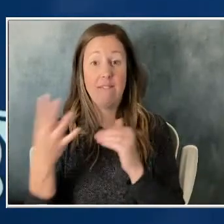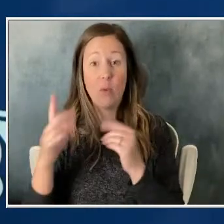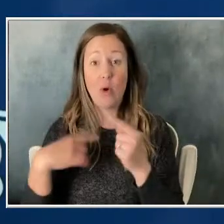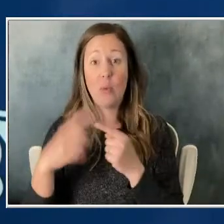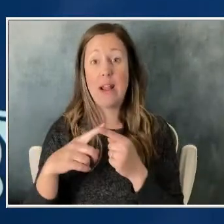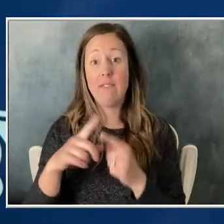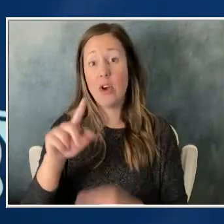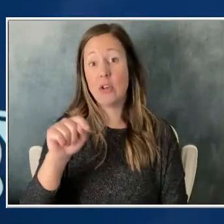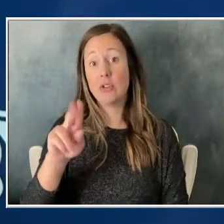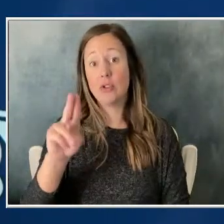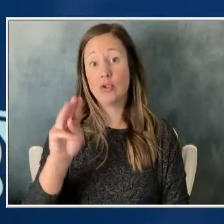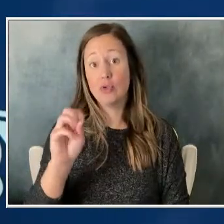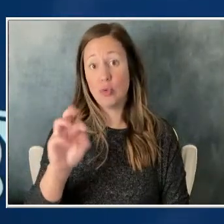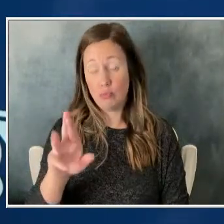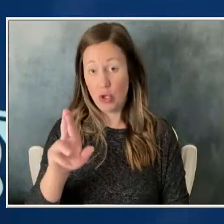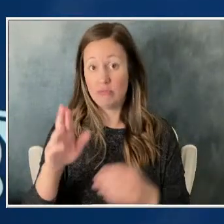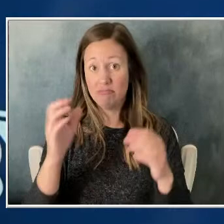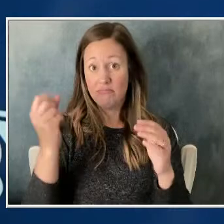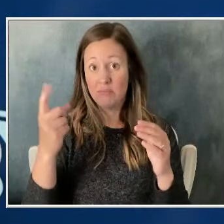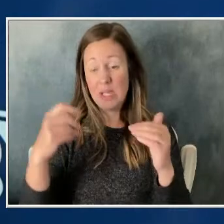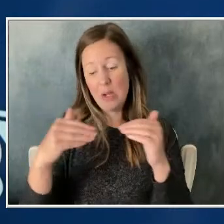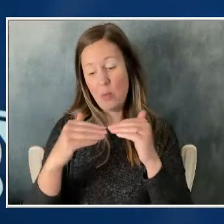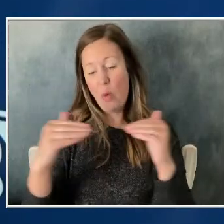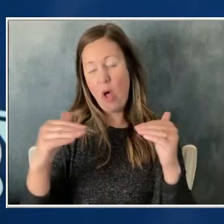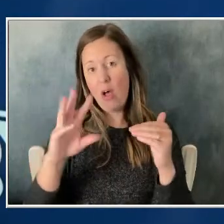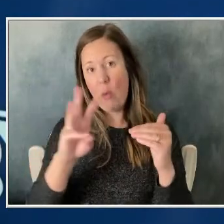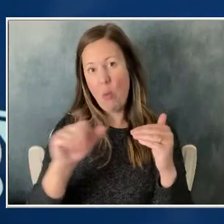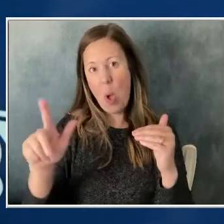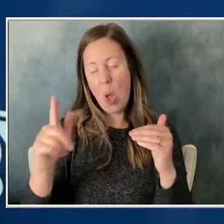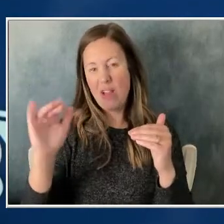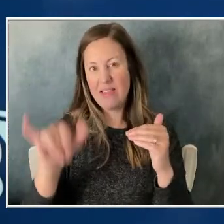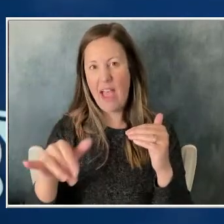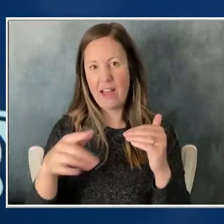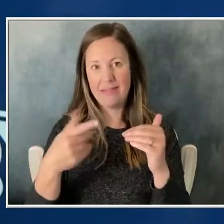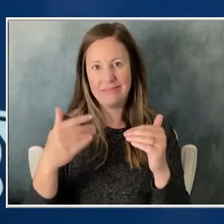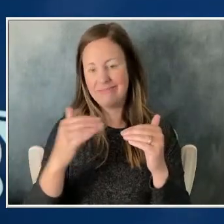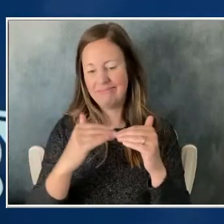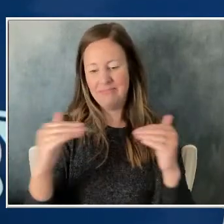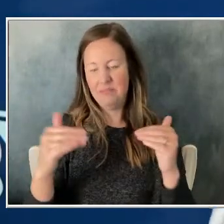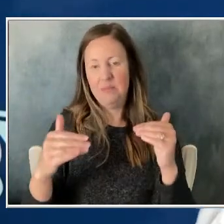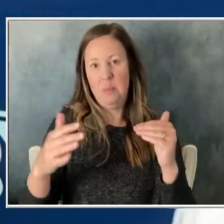through the wall of the organ or or the